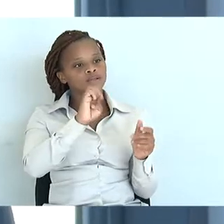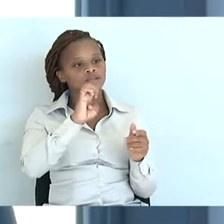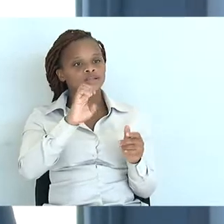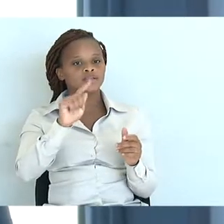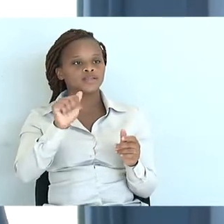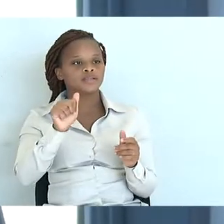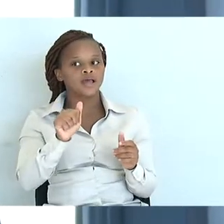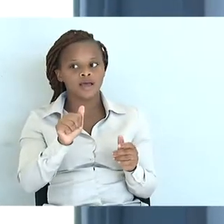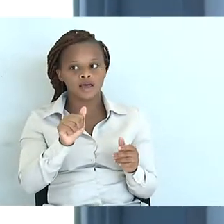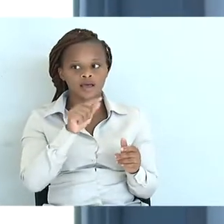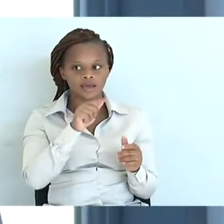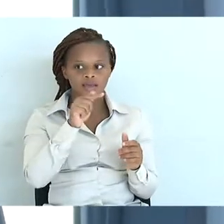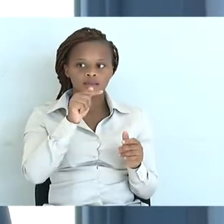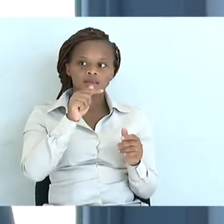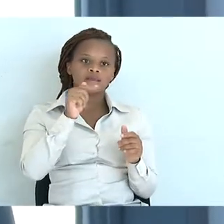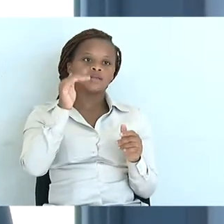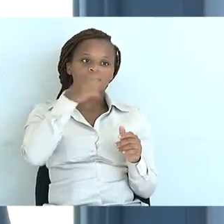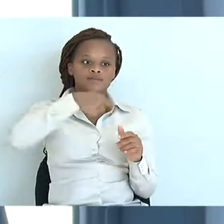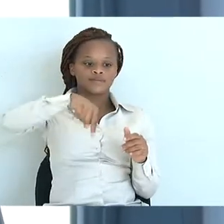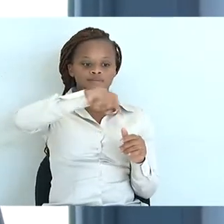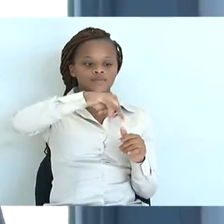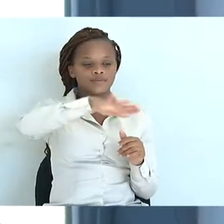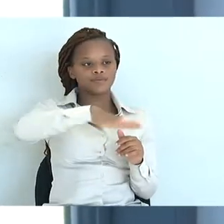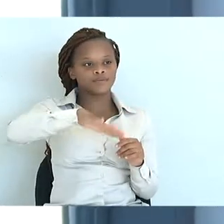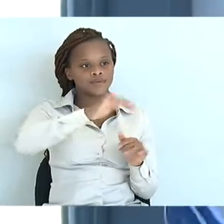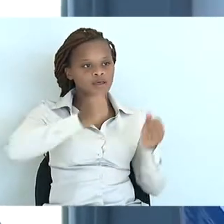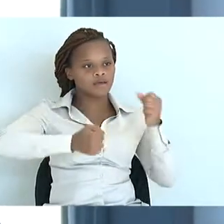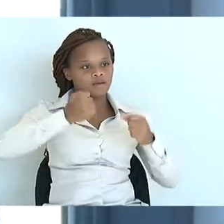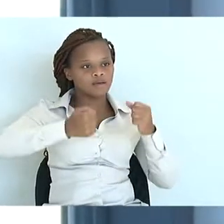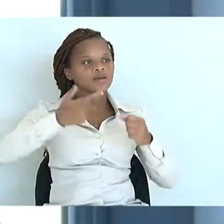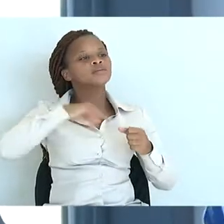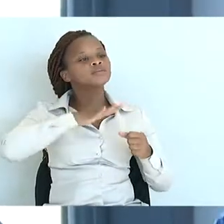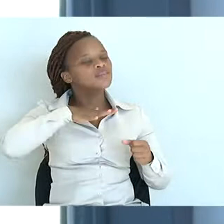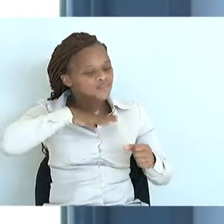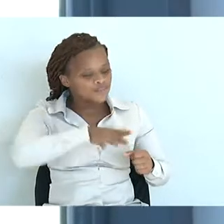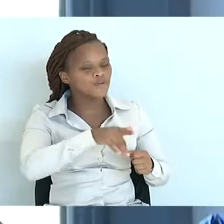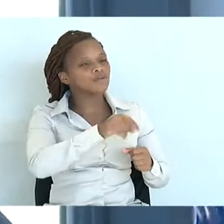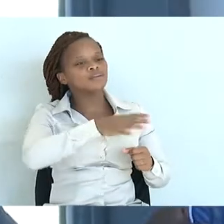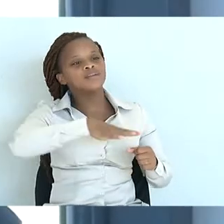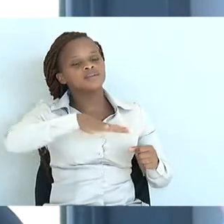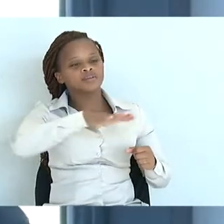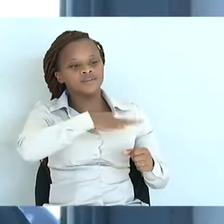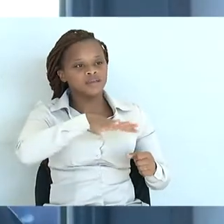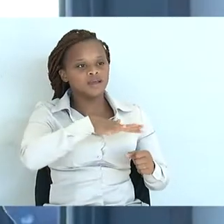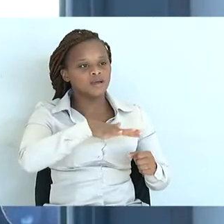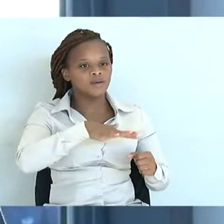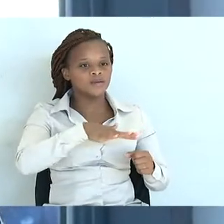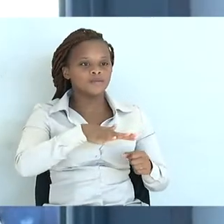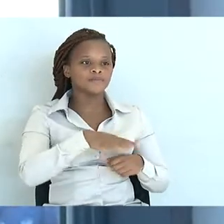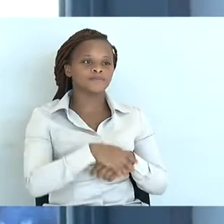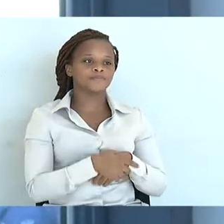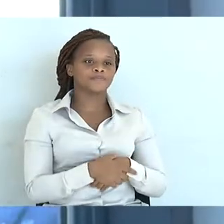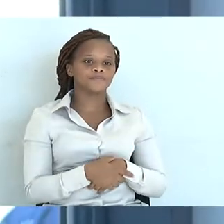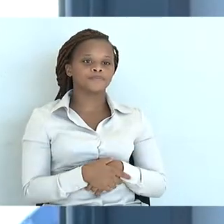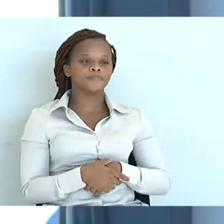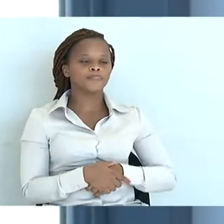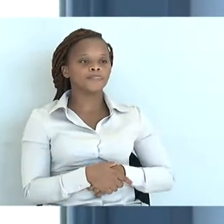Lamont, same facility we're asking. We're asking for the facility of 10,000 soccer